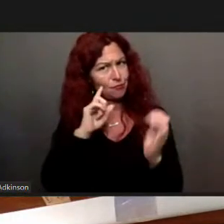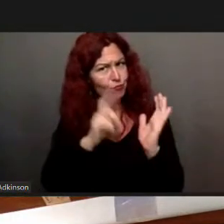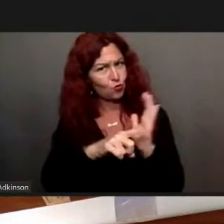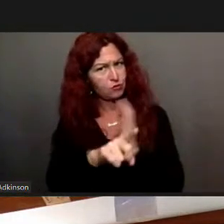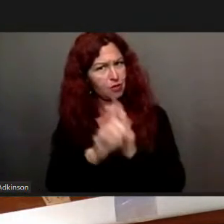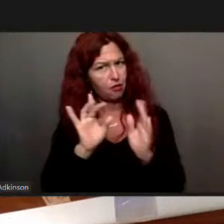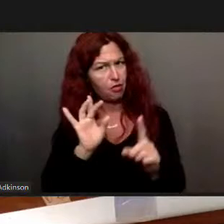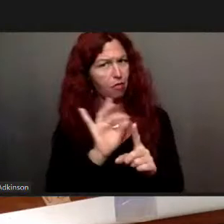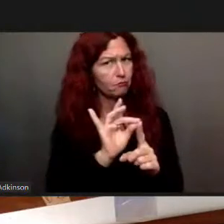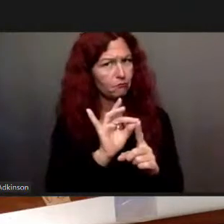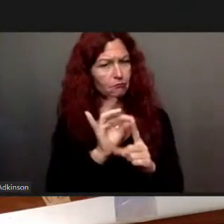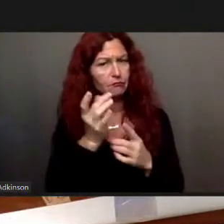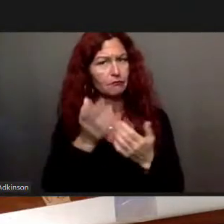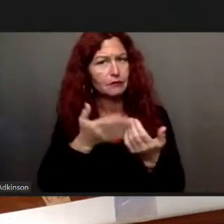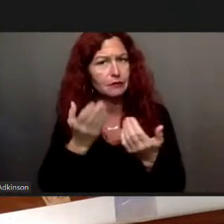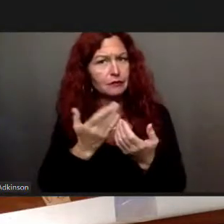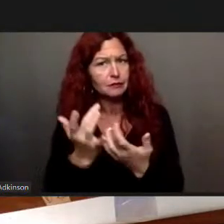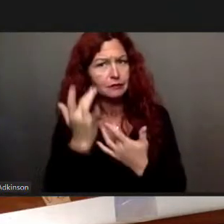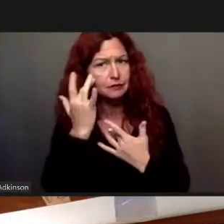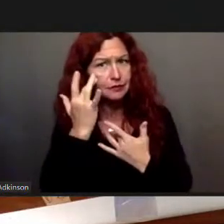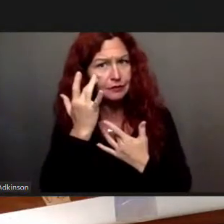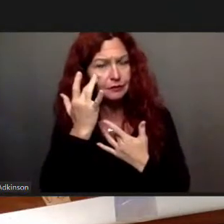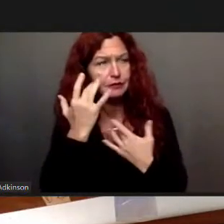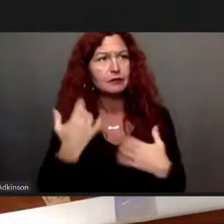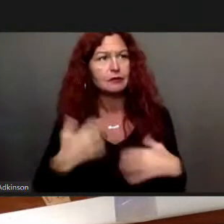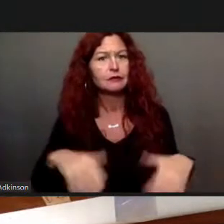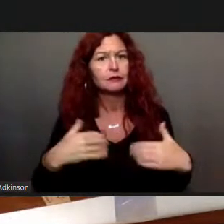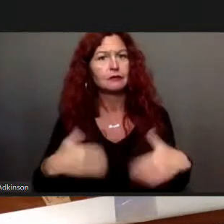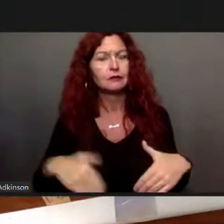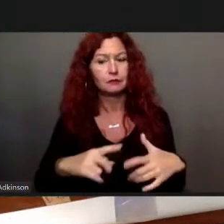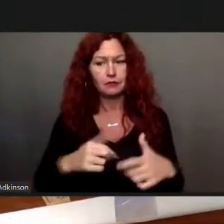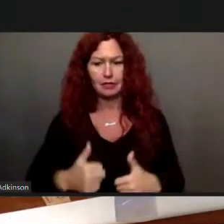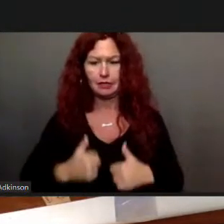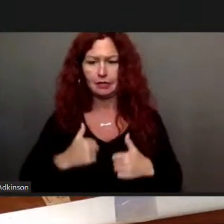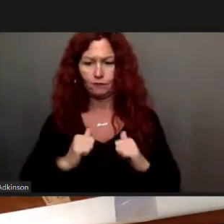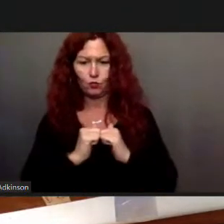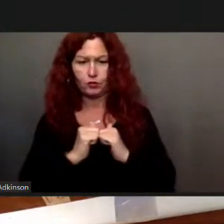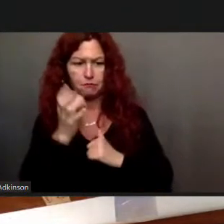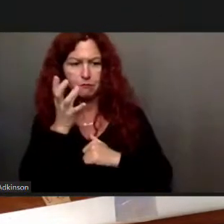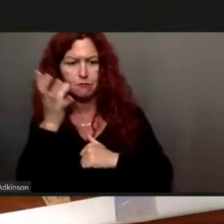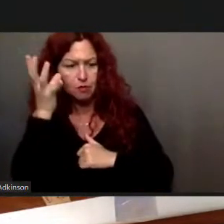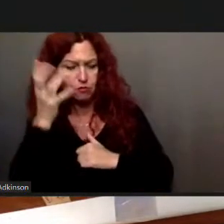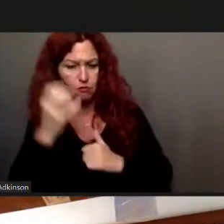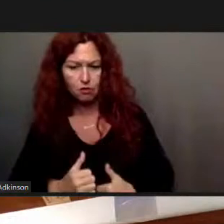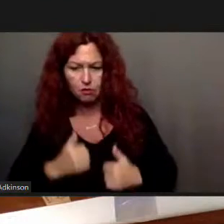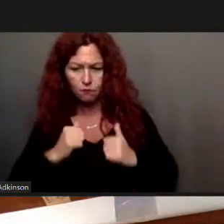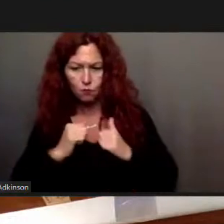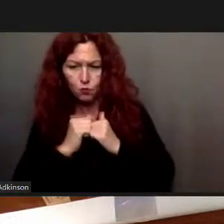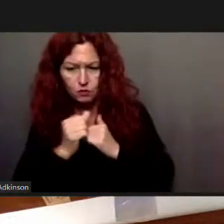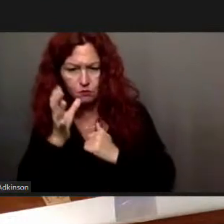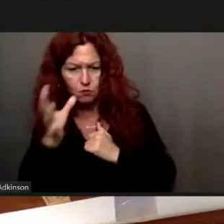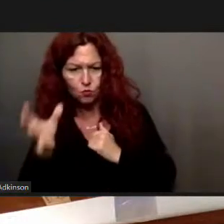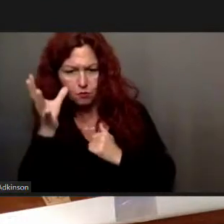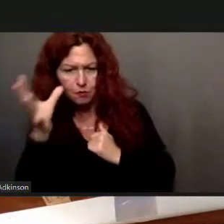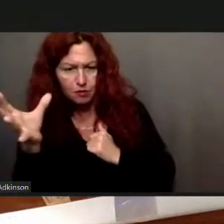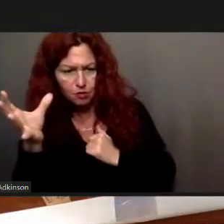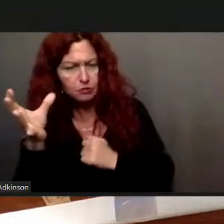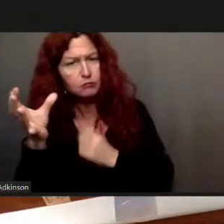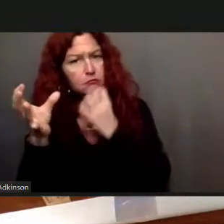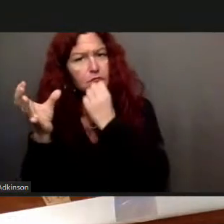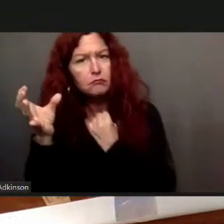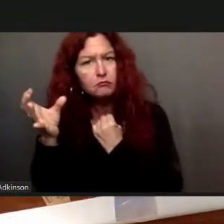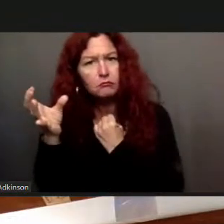parents or you're close to your parents or your grandparents. In order to keep them safe, you have to keep yourself safe. And so that's